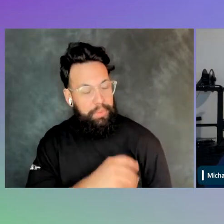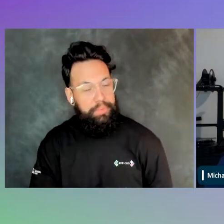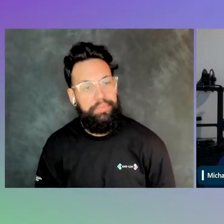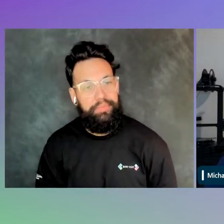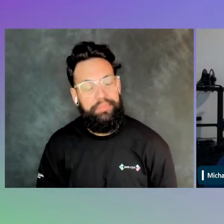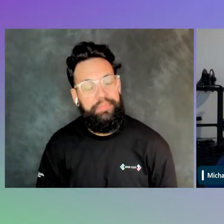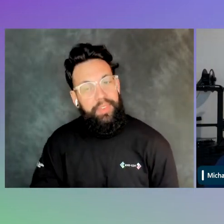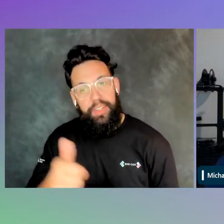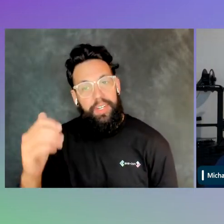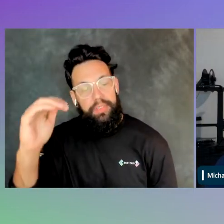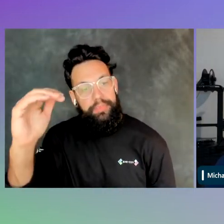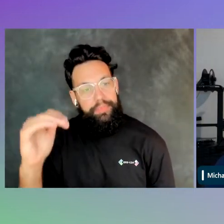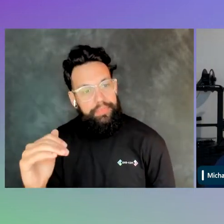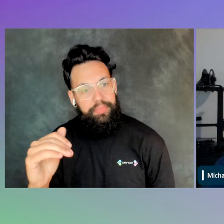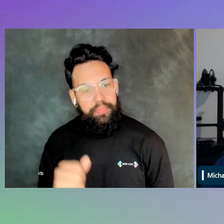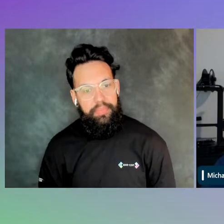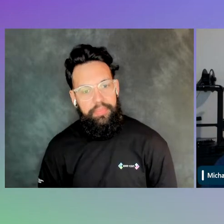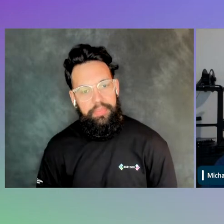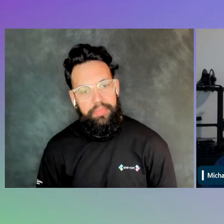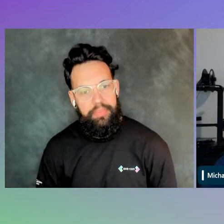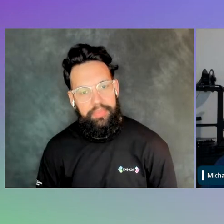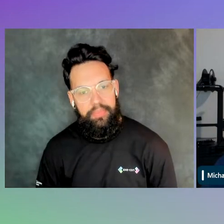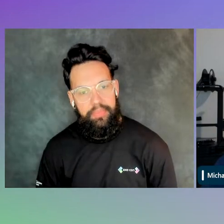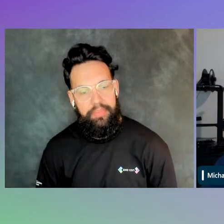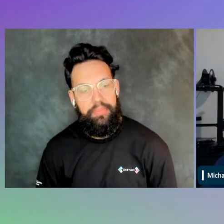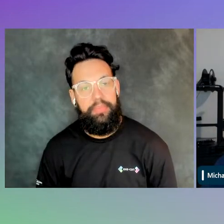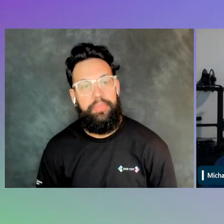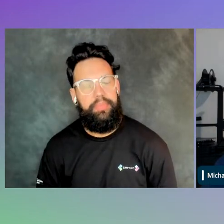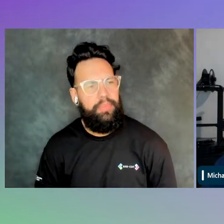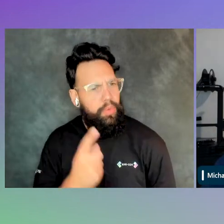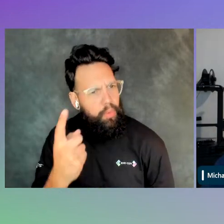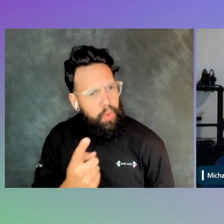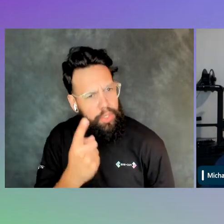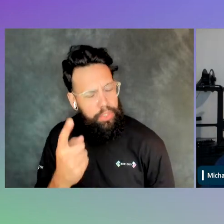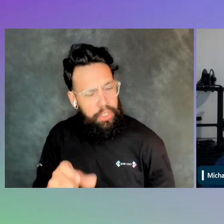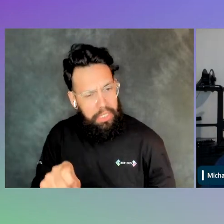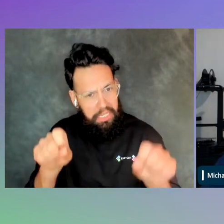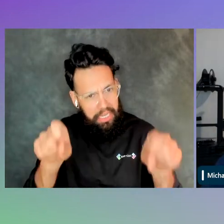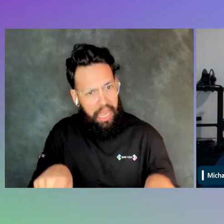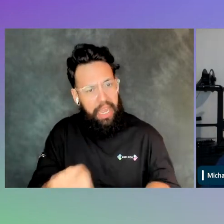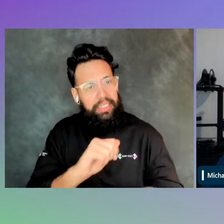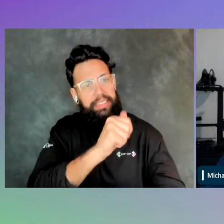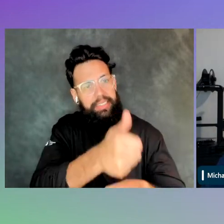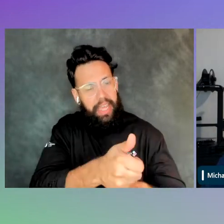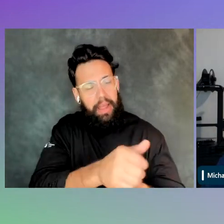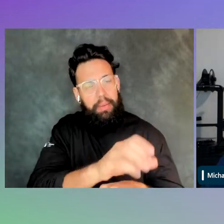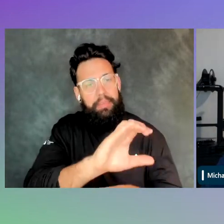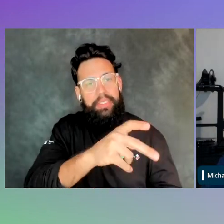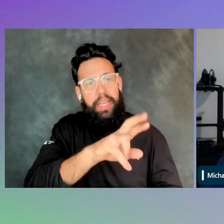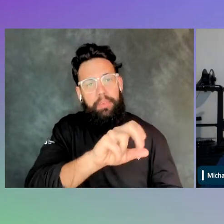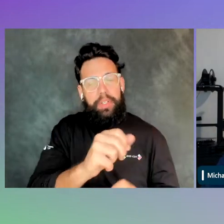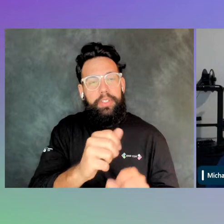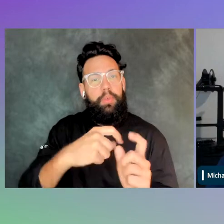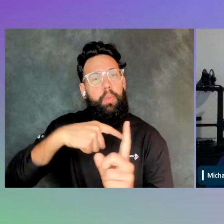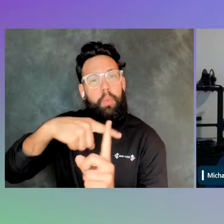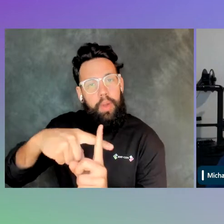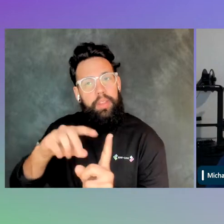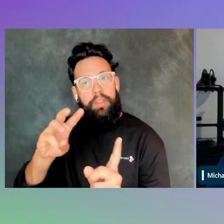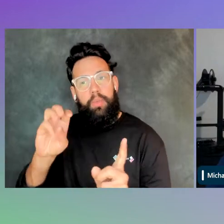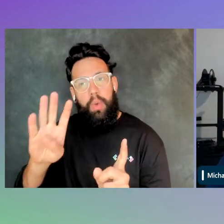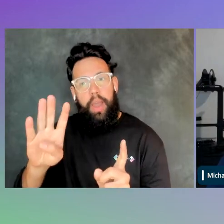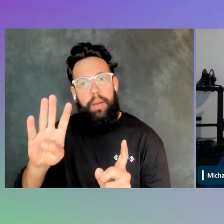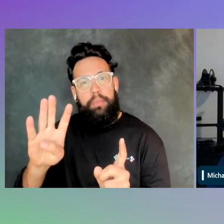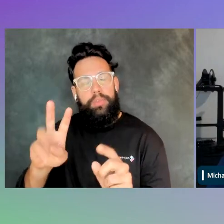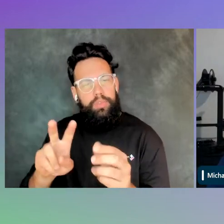here said, would it be possible to set up Cypress with Axe to test web accessibility for Craft CMS?